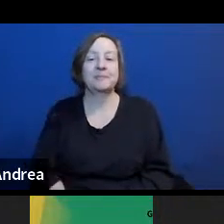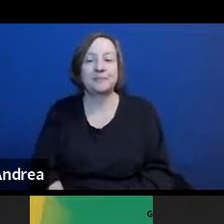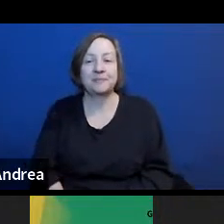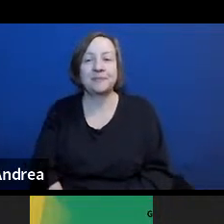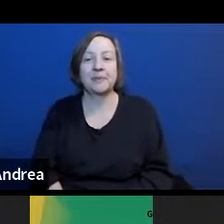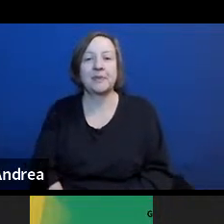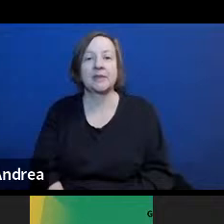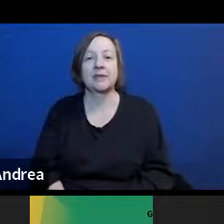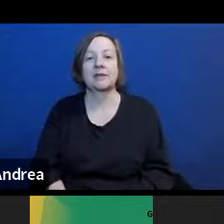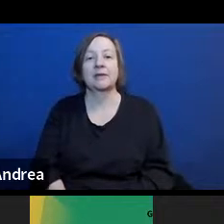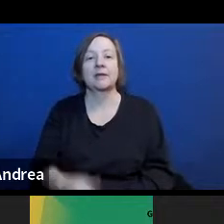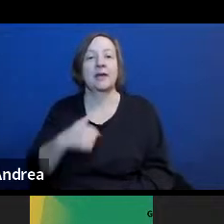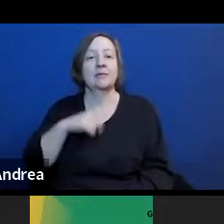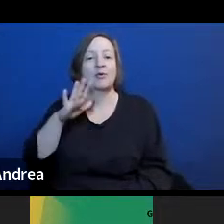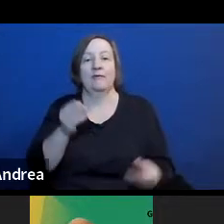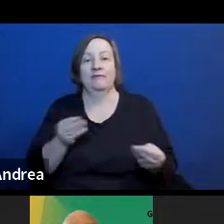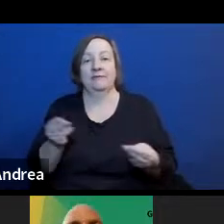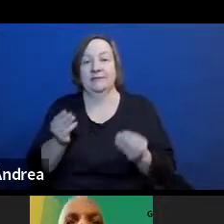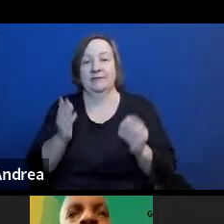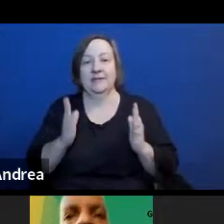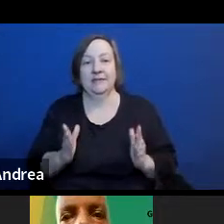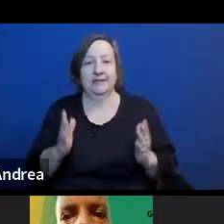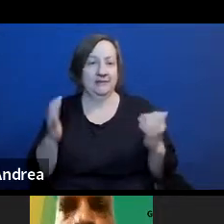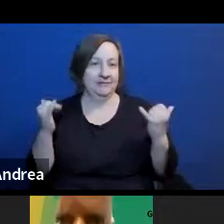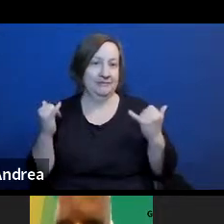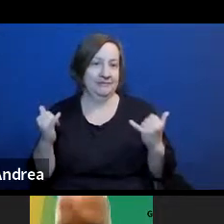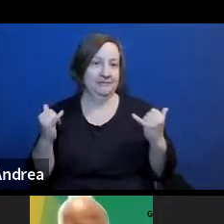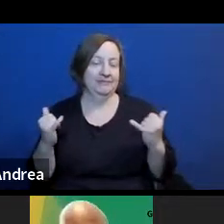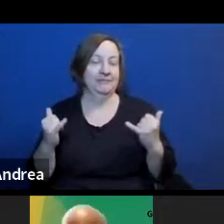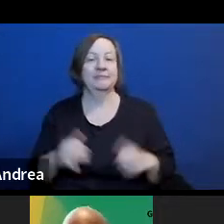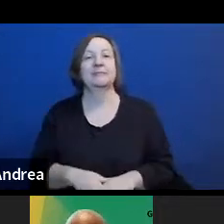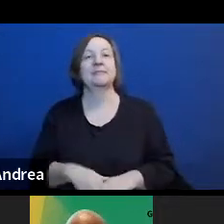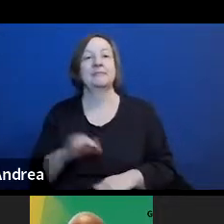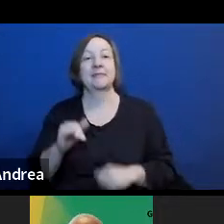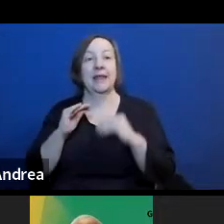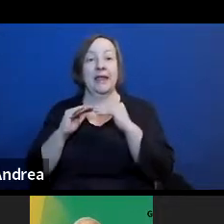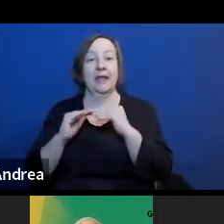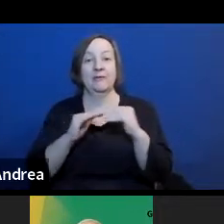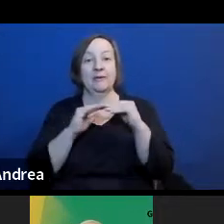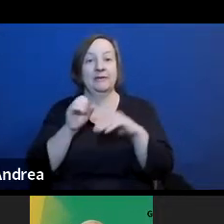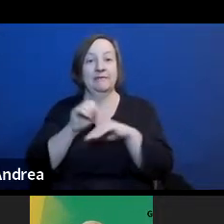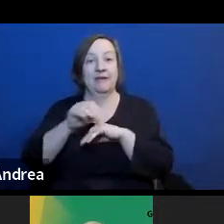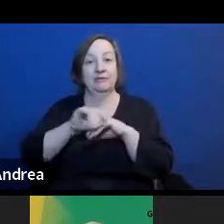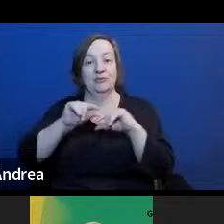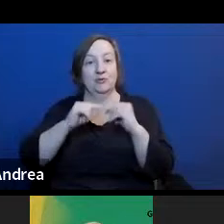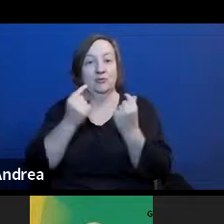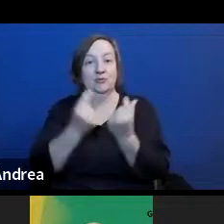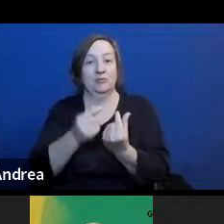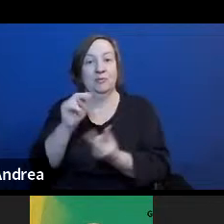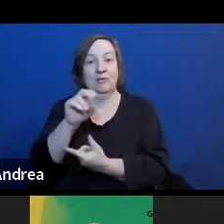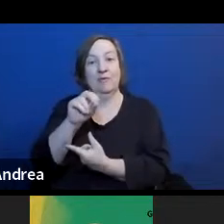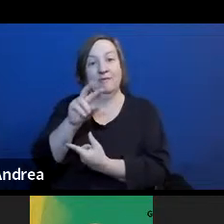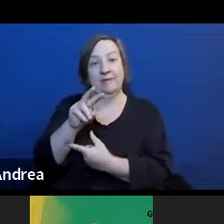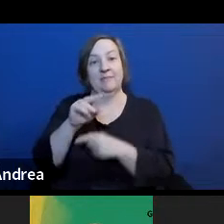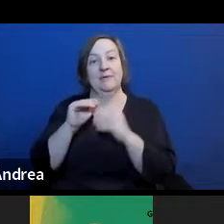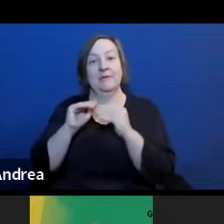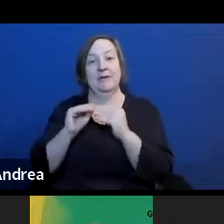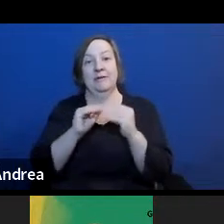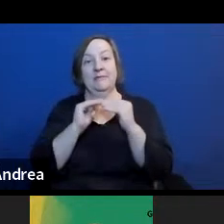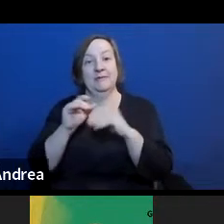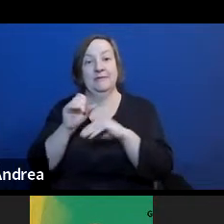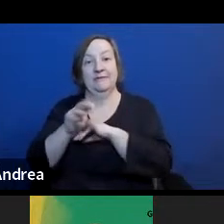I am your facilitator for today of the Equity Advisory Group, our November Equity Advisory Group.